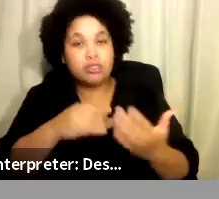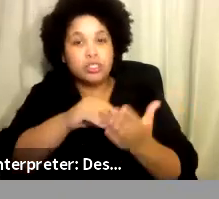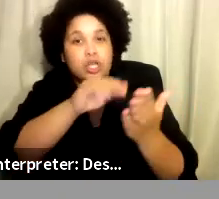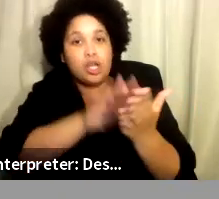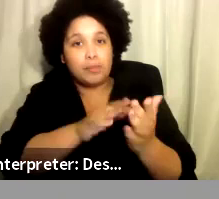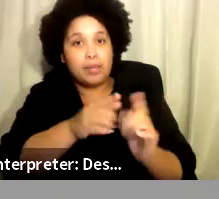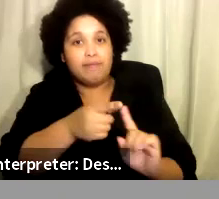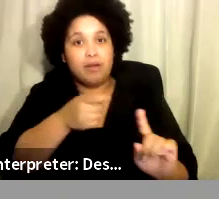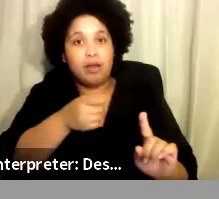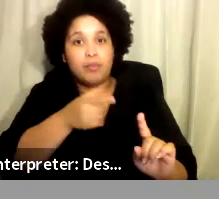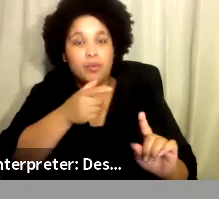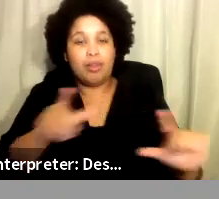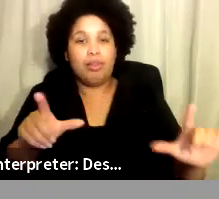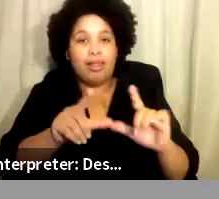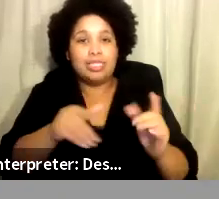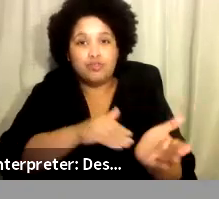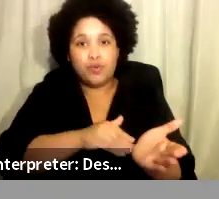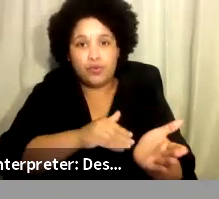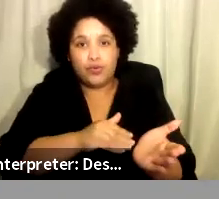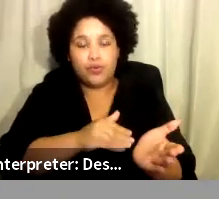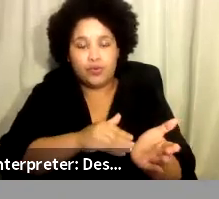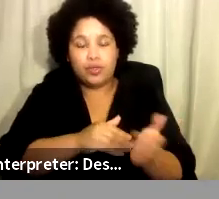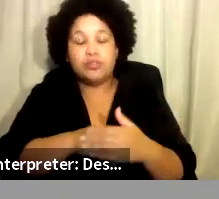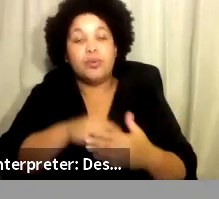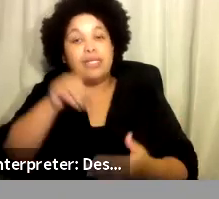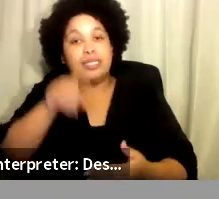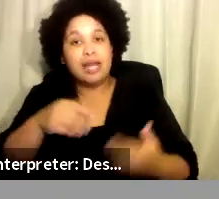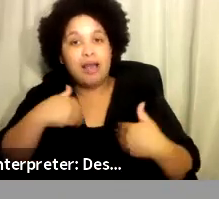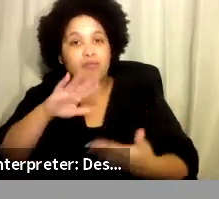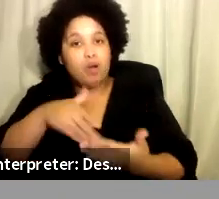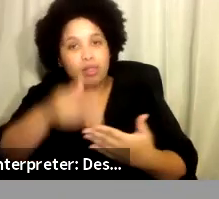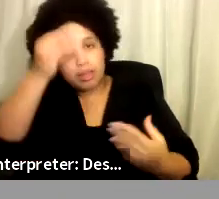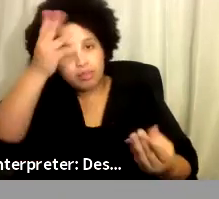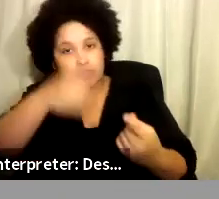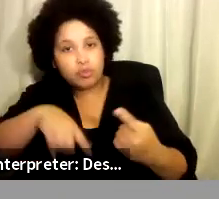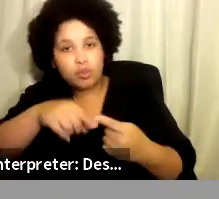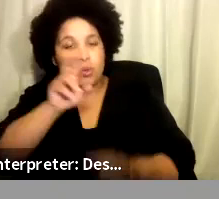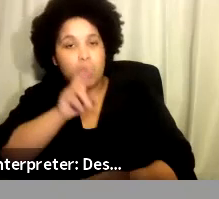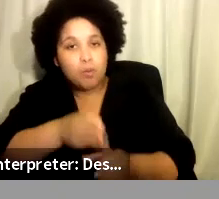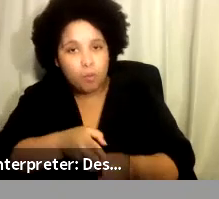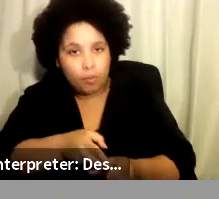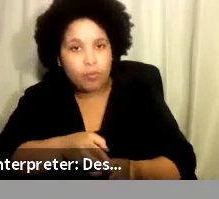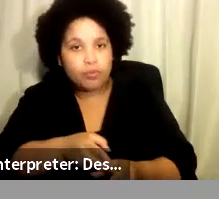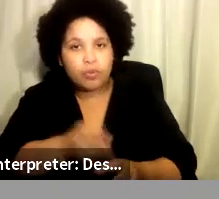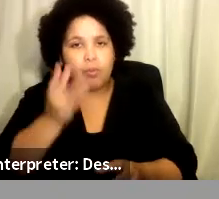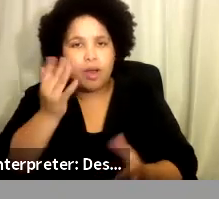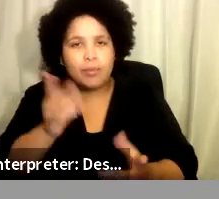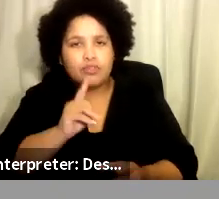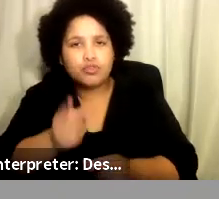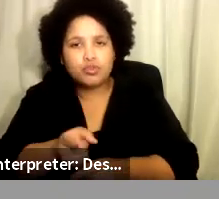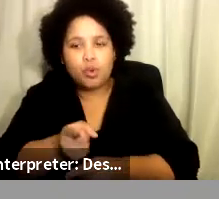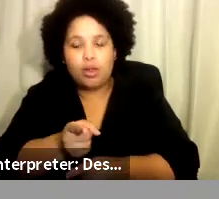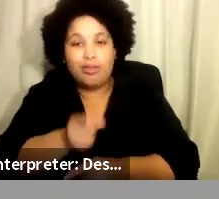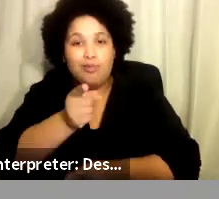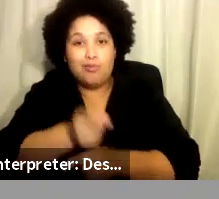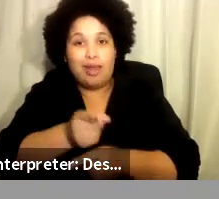by licensed physicians. And so we need to have all that information when you enroll, so we make sure we get you into the right